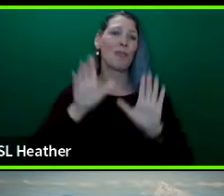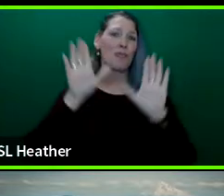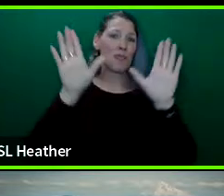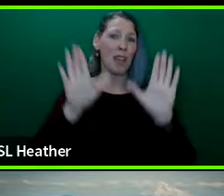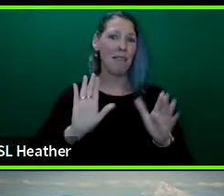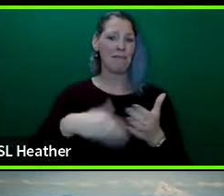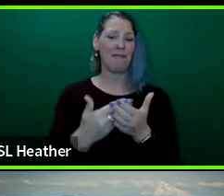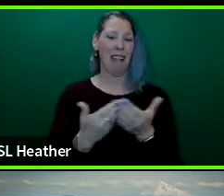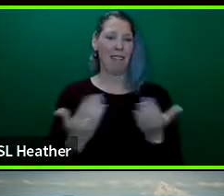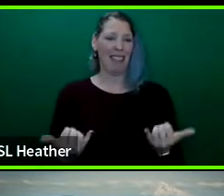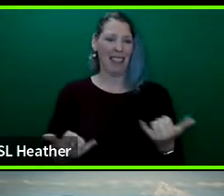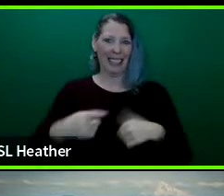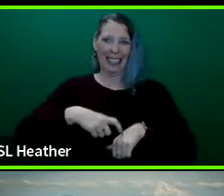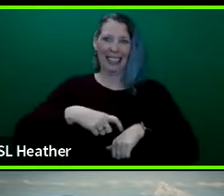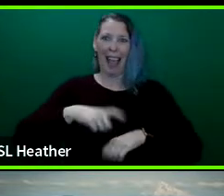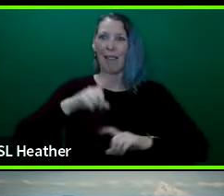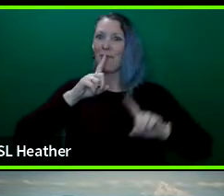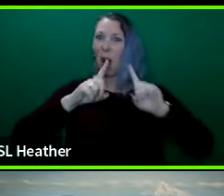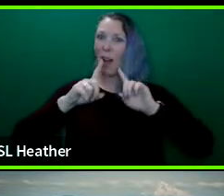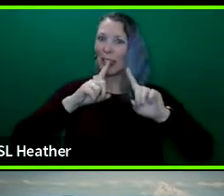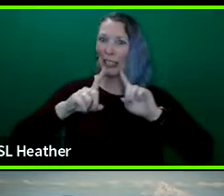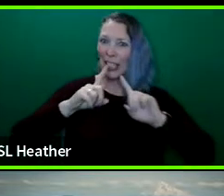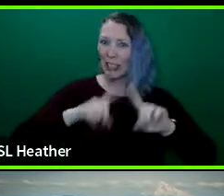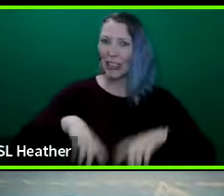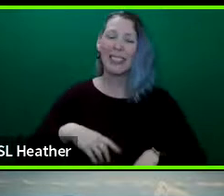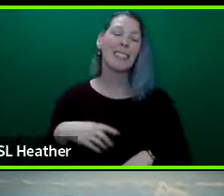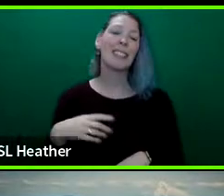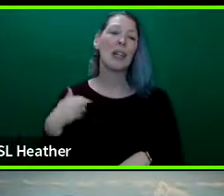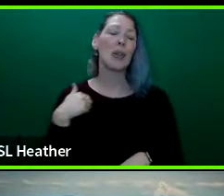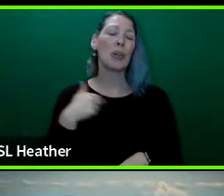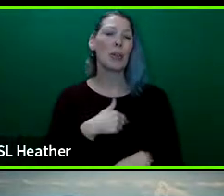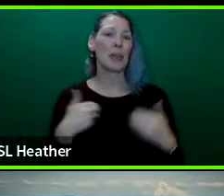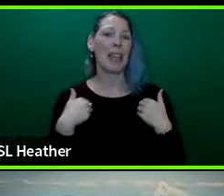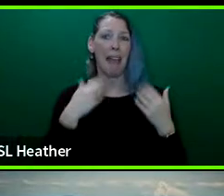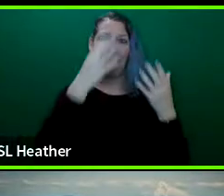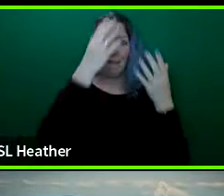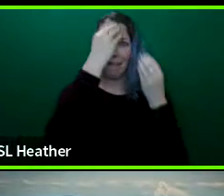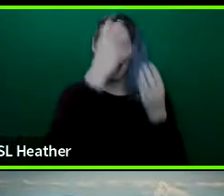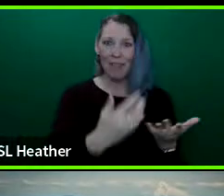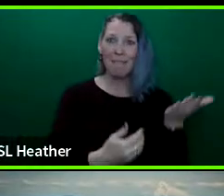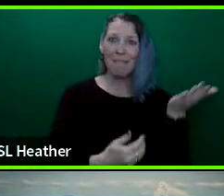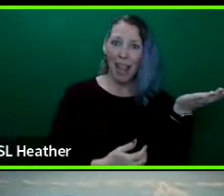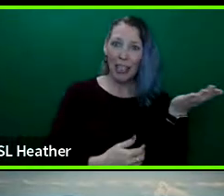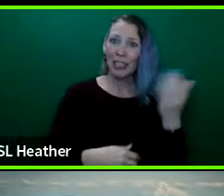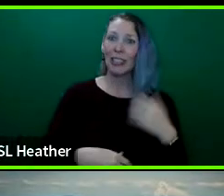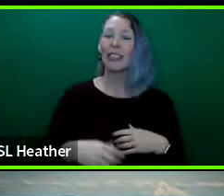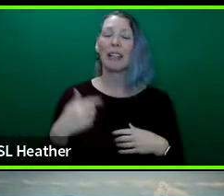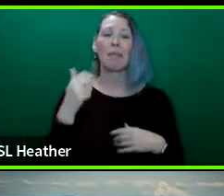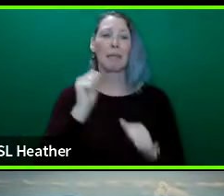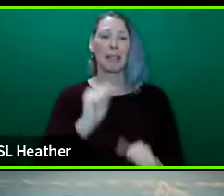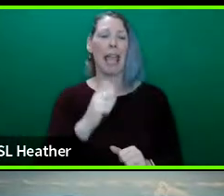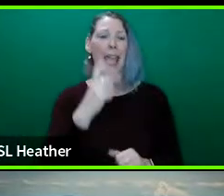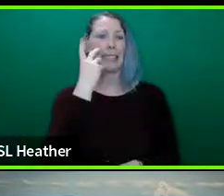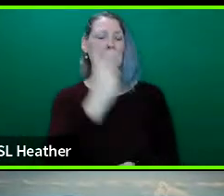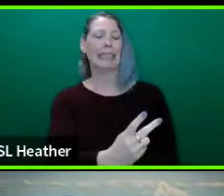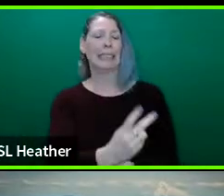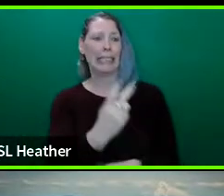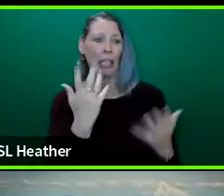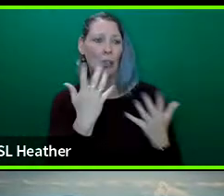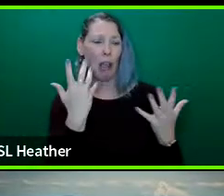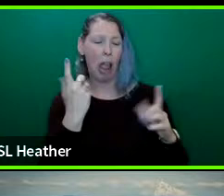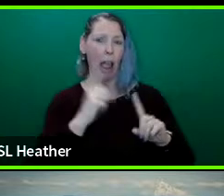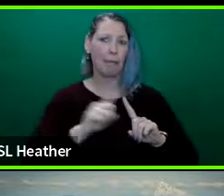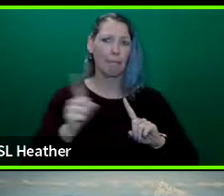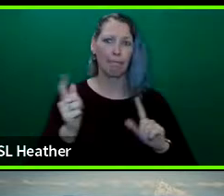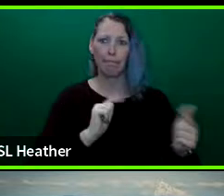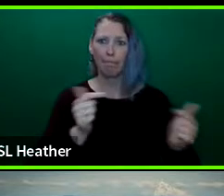get to this point of this conversation where we've got information so we can see the trade-offs. I just want to say